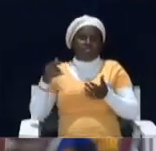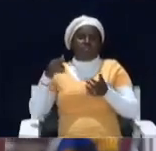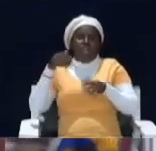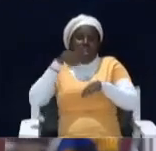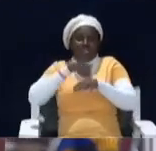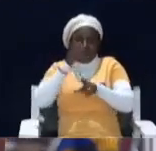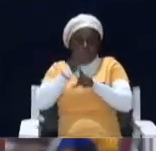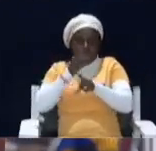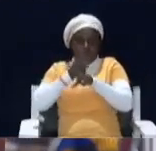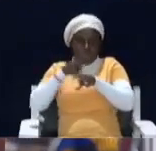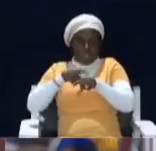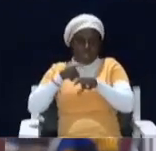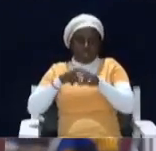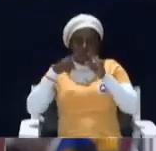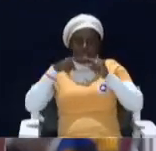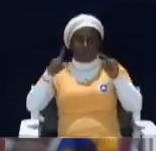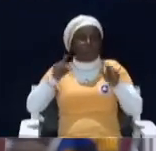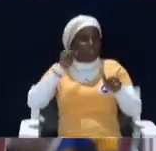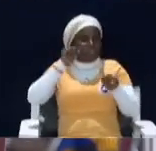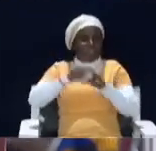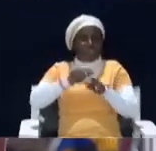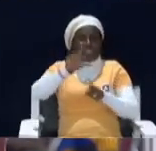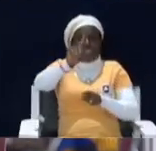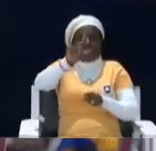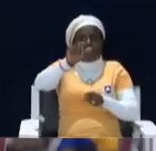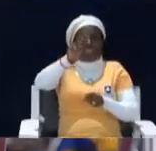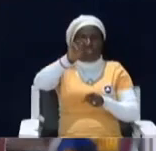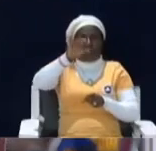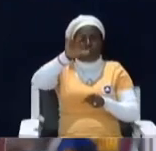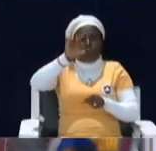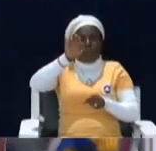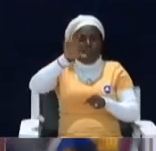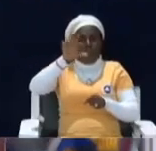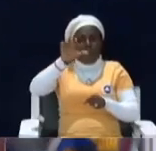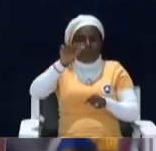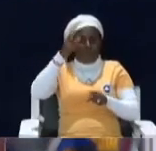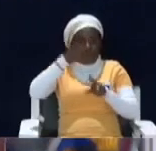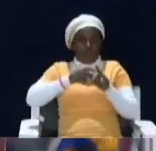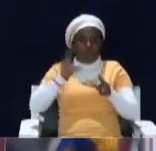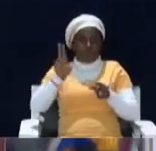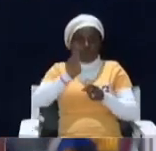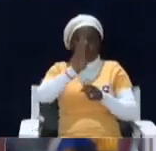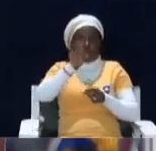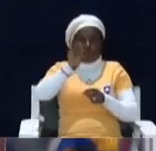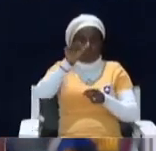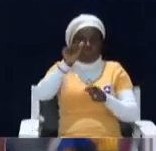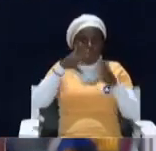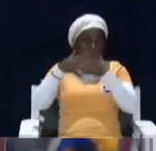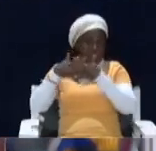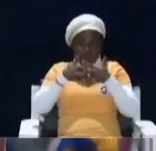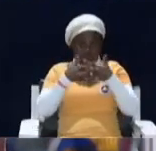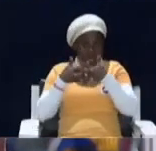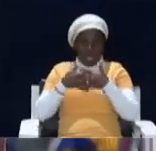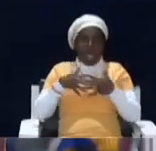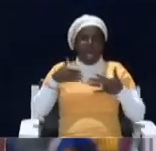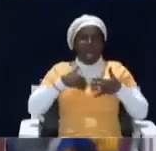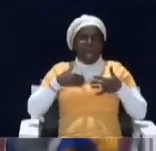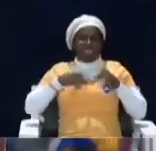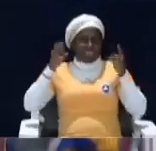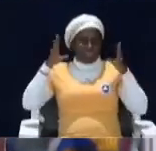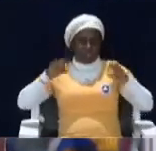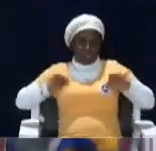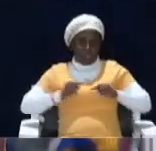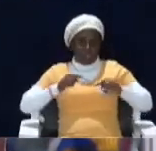time. Sister Damilola from the United States of America had severe pain last